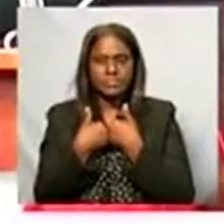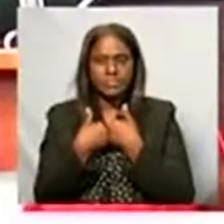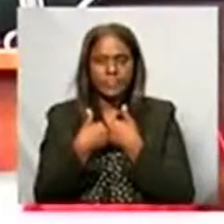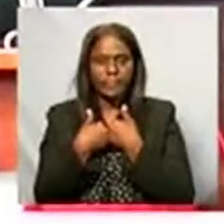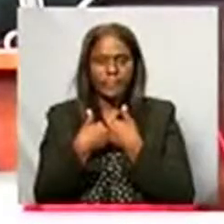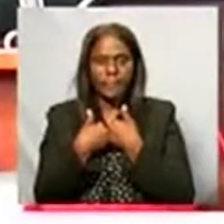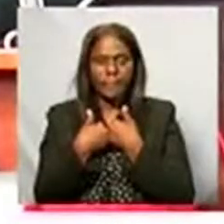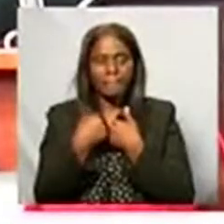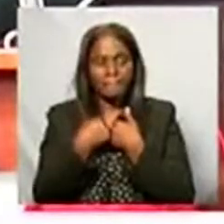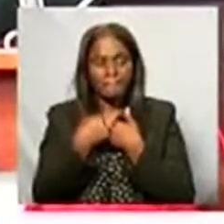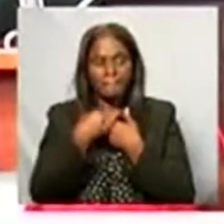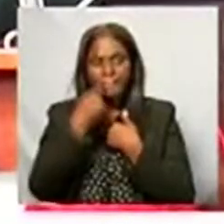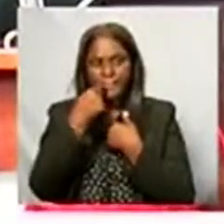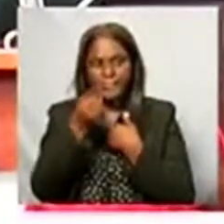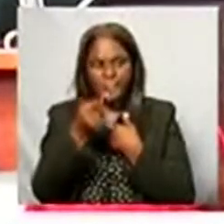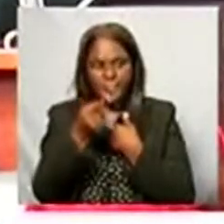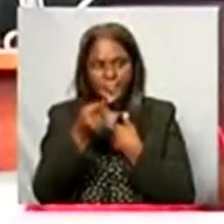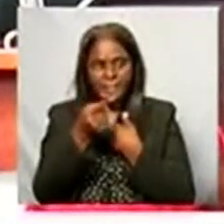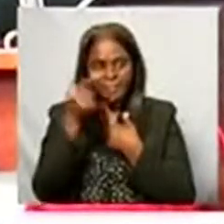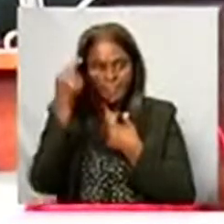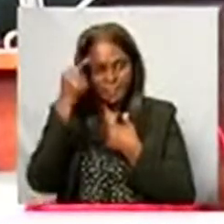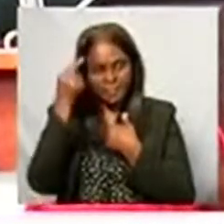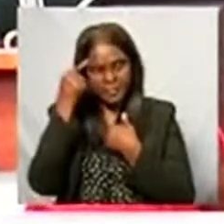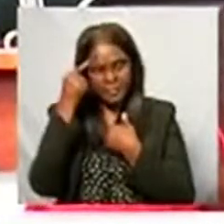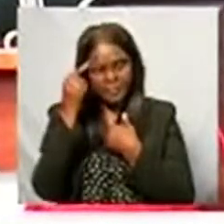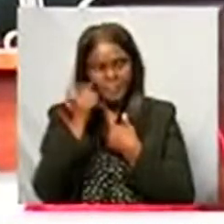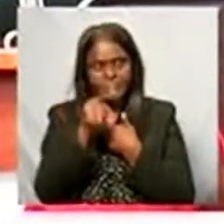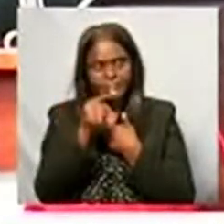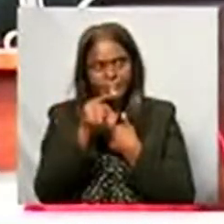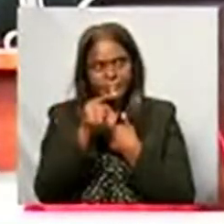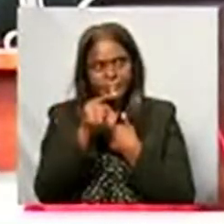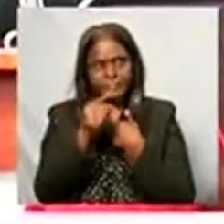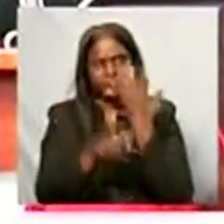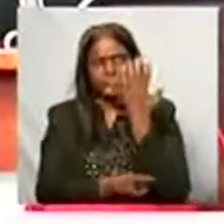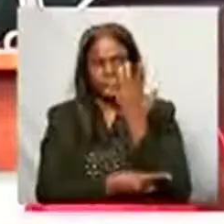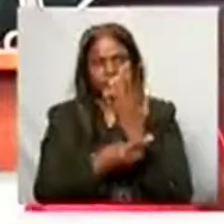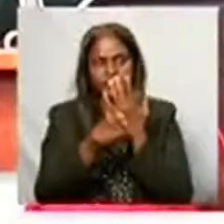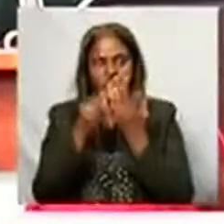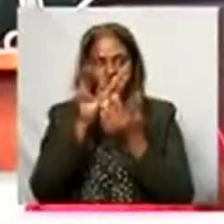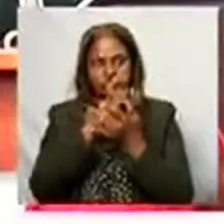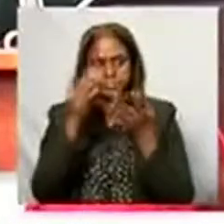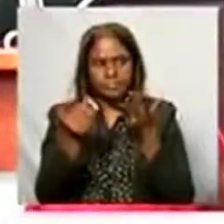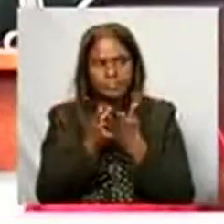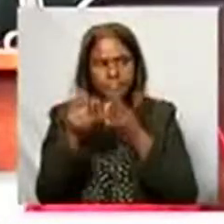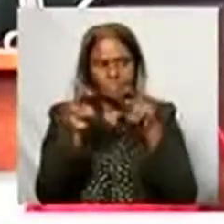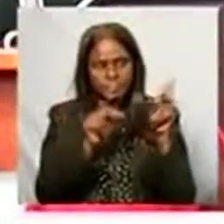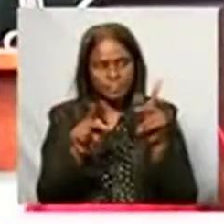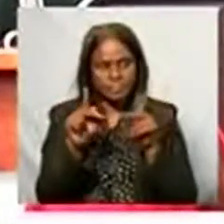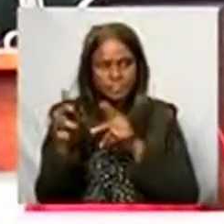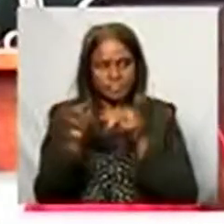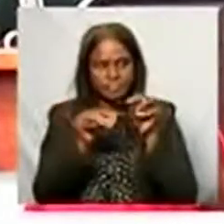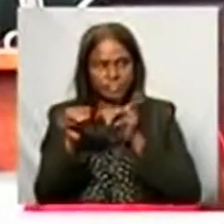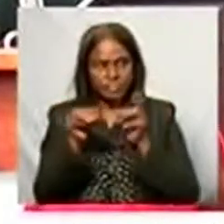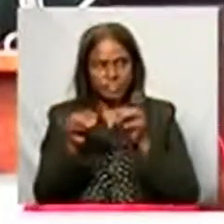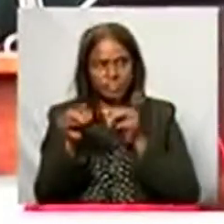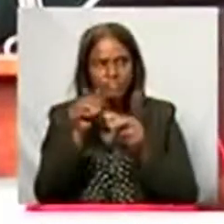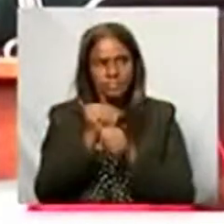or let me say, government has developed a new performance management